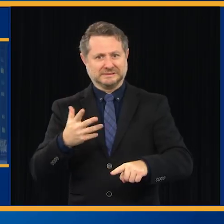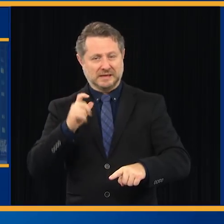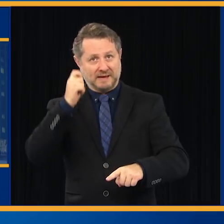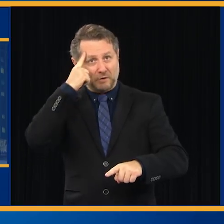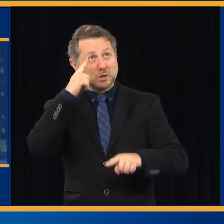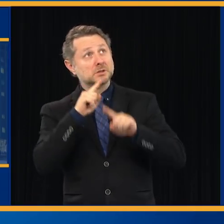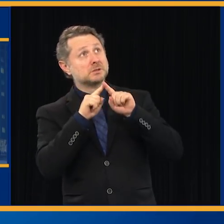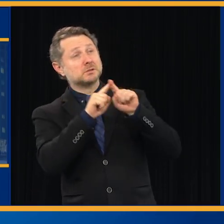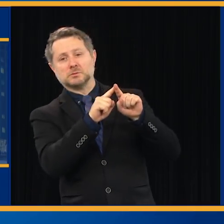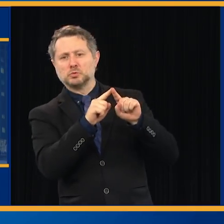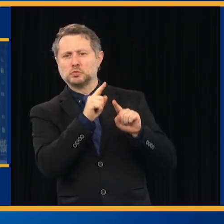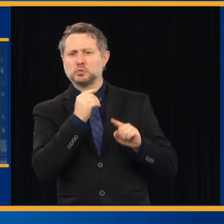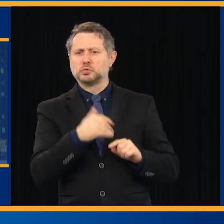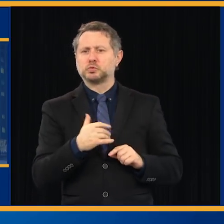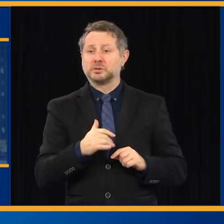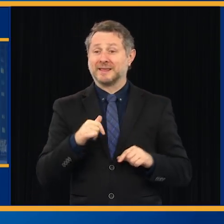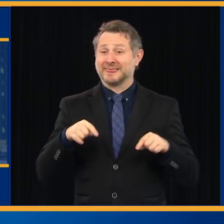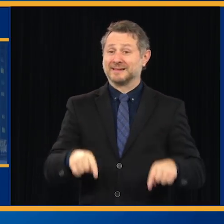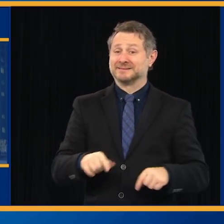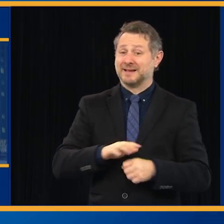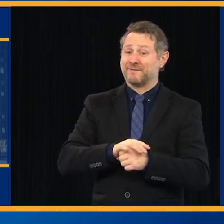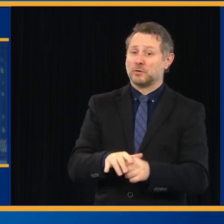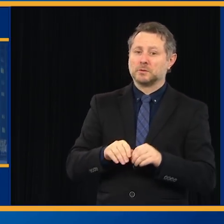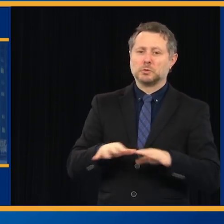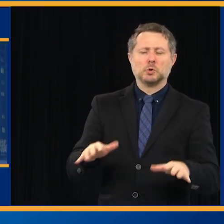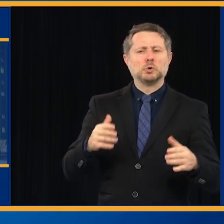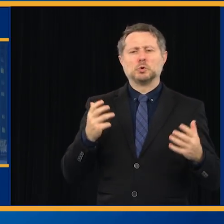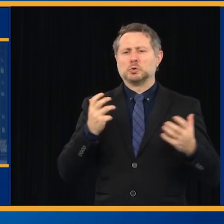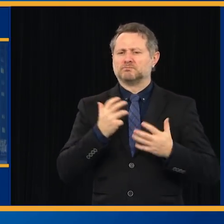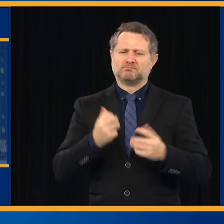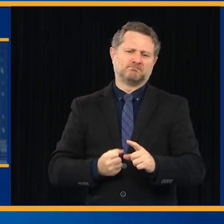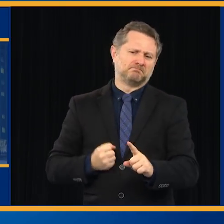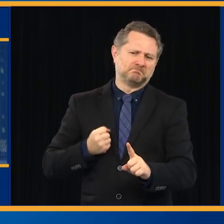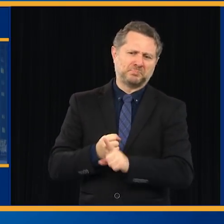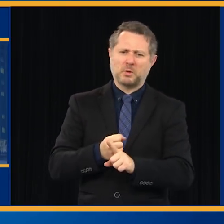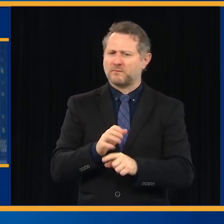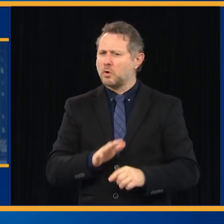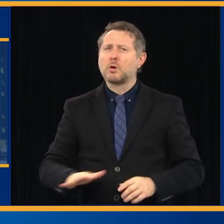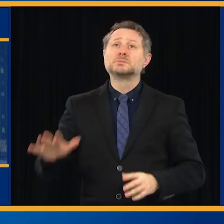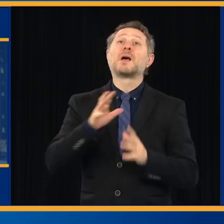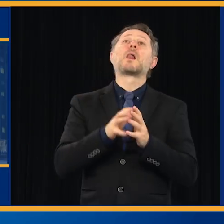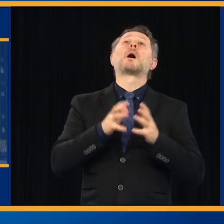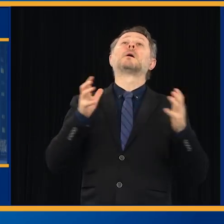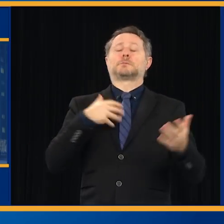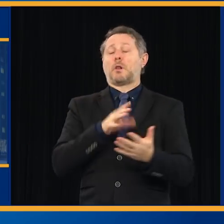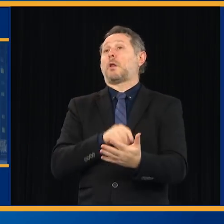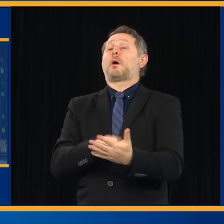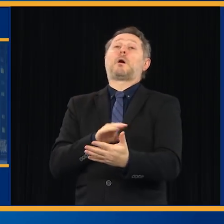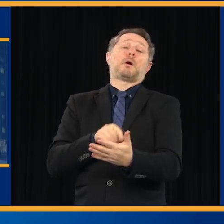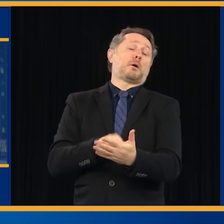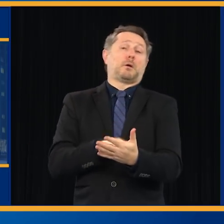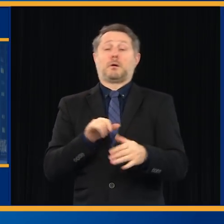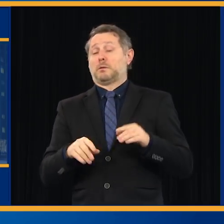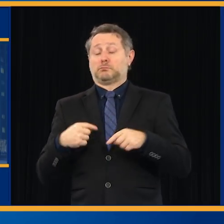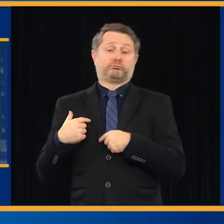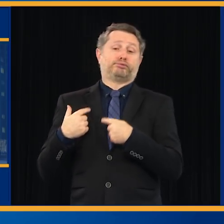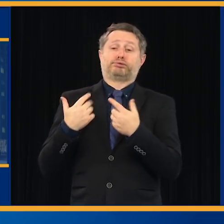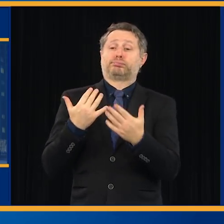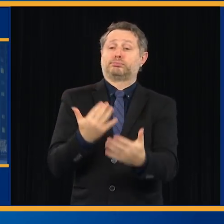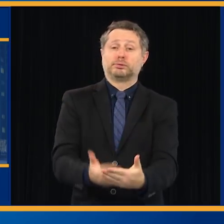been transformative for a generation. Think about, when was the last time government was this